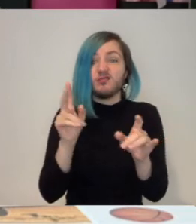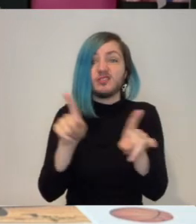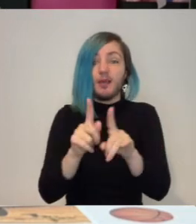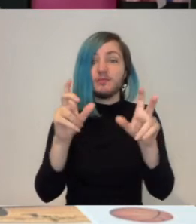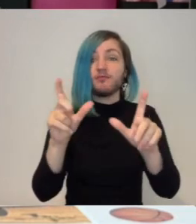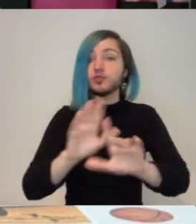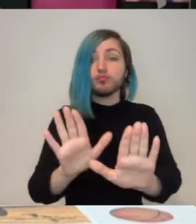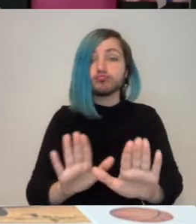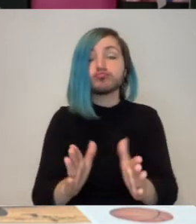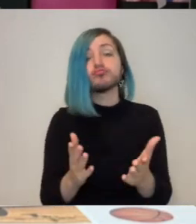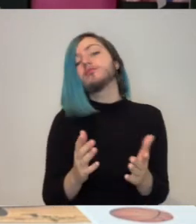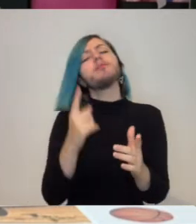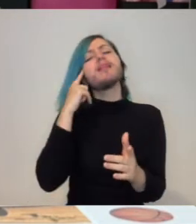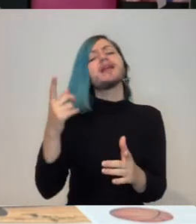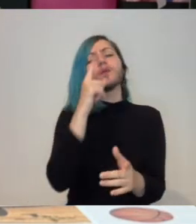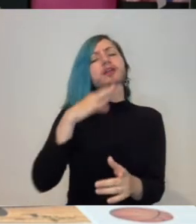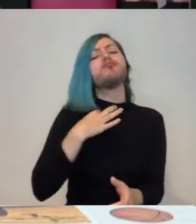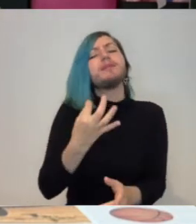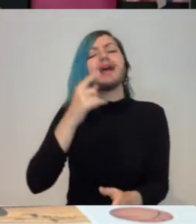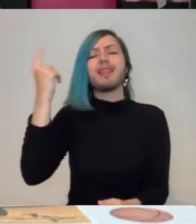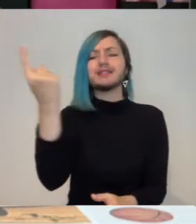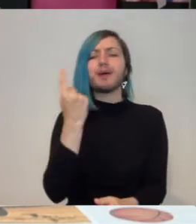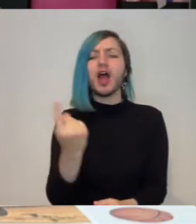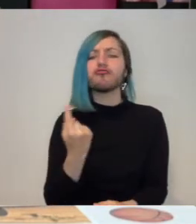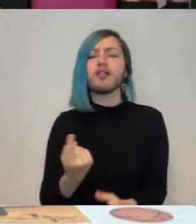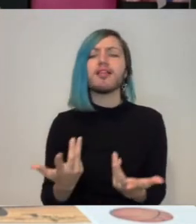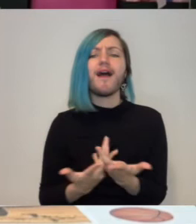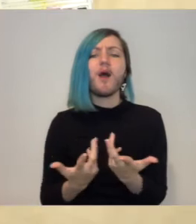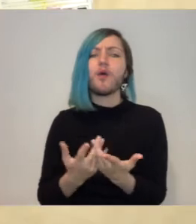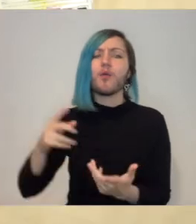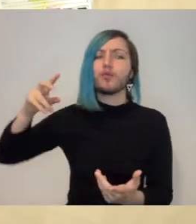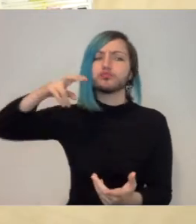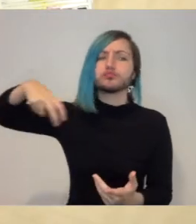of you, but if you think about how you can represent the spirals,